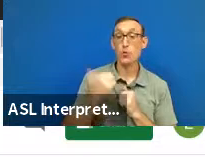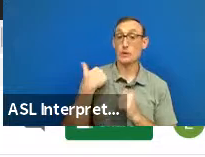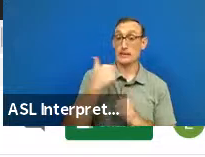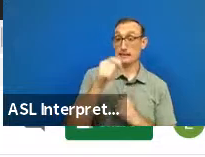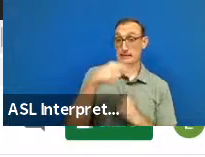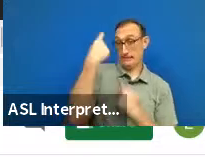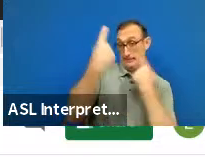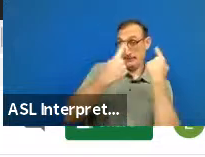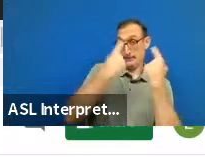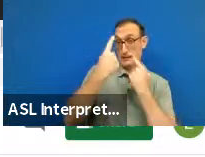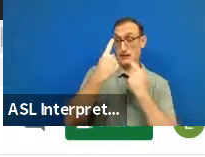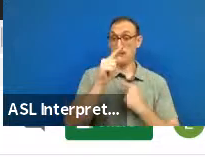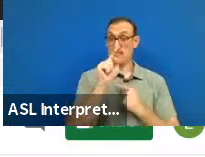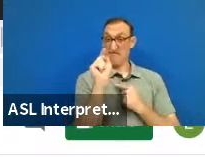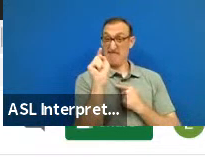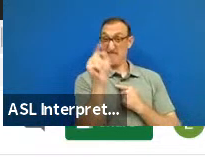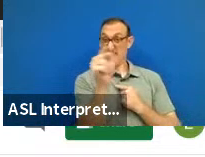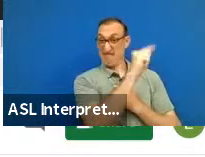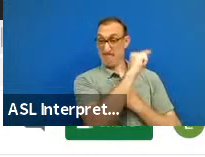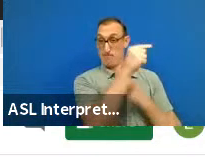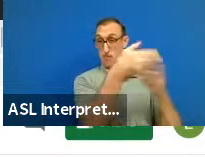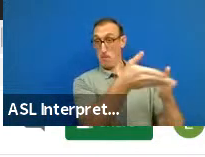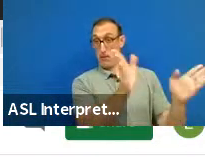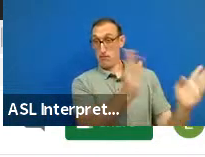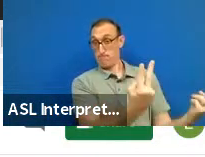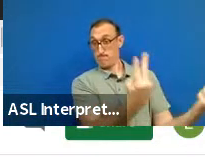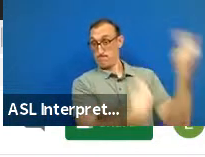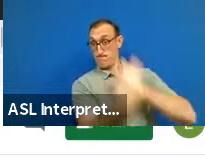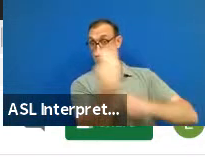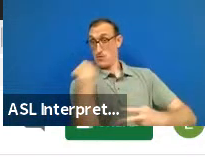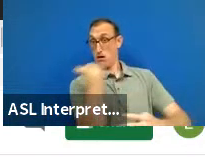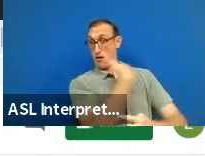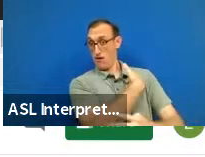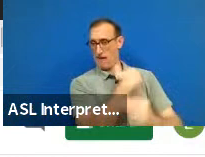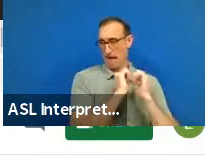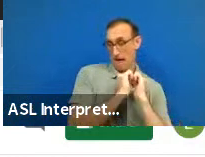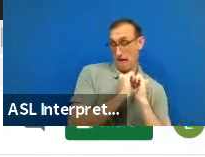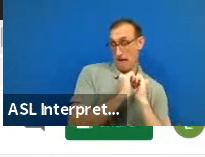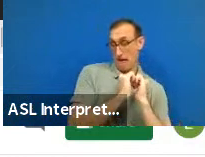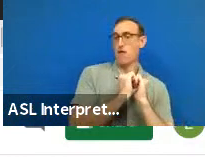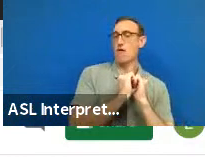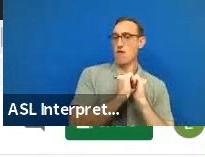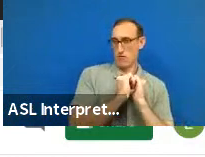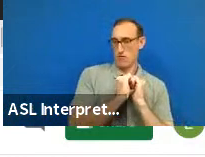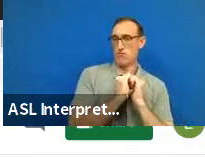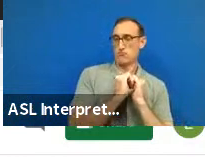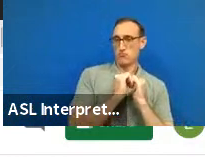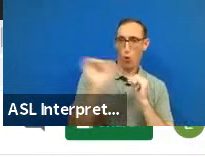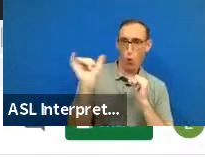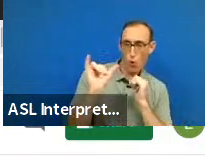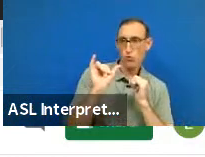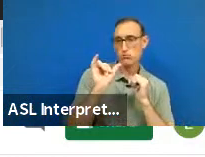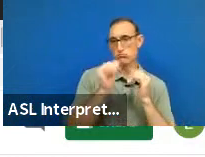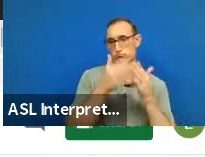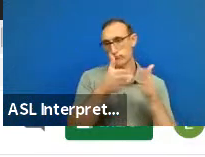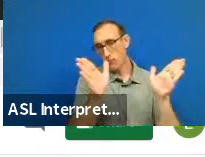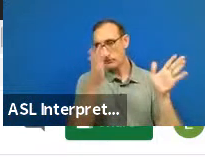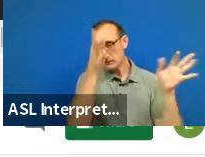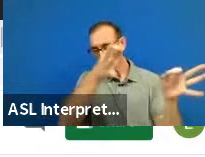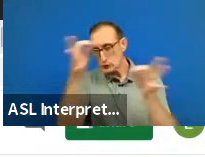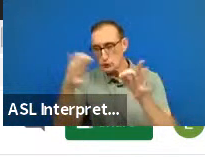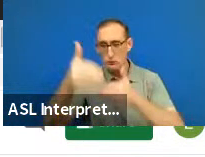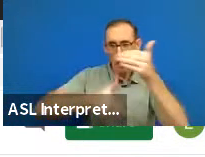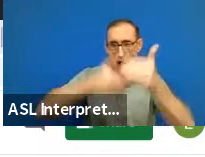body during the course of our public decision-making process.